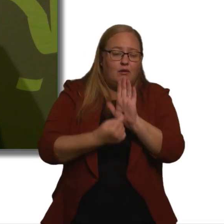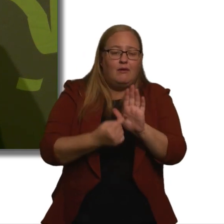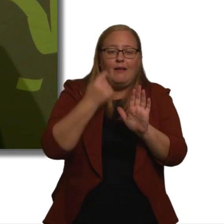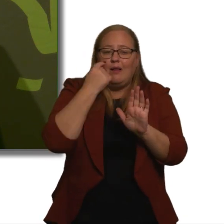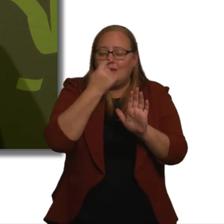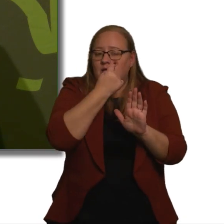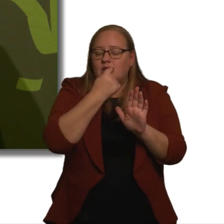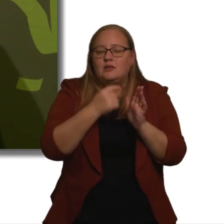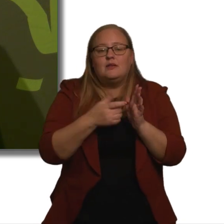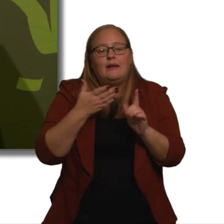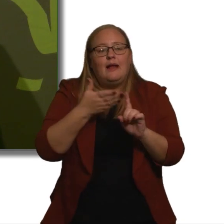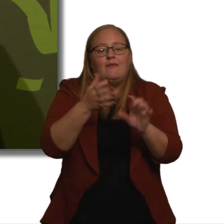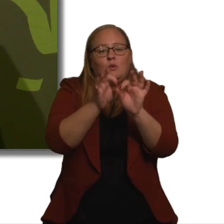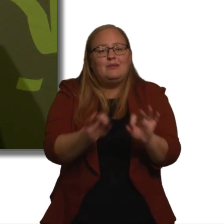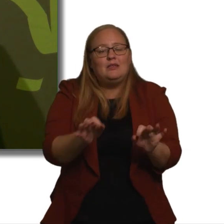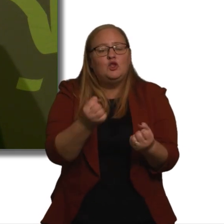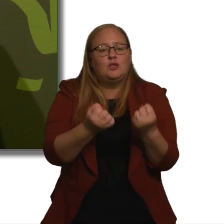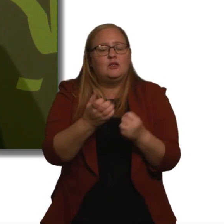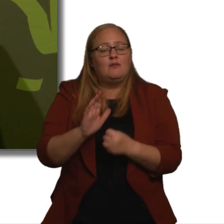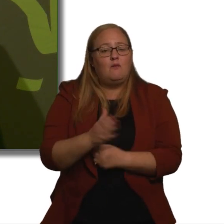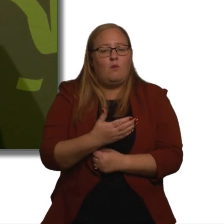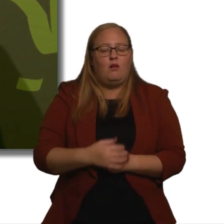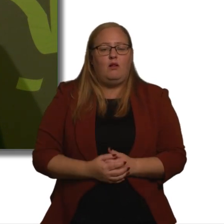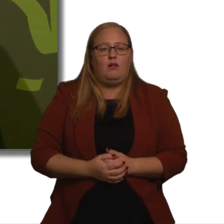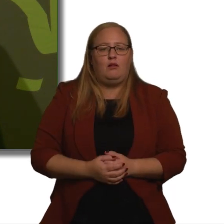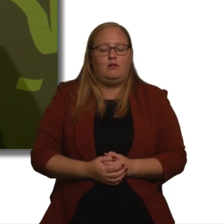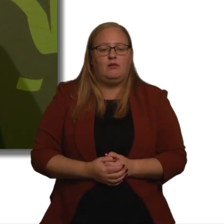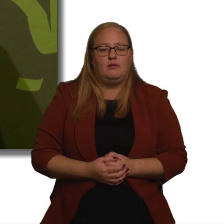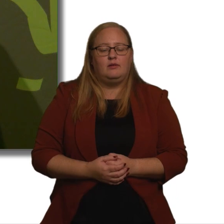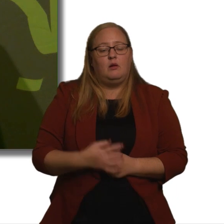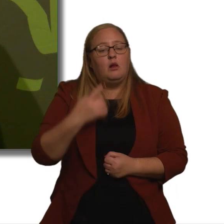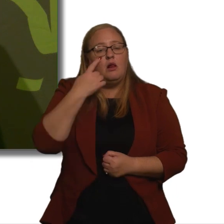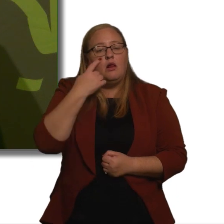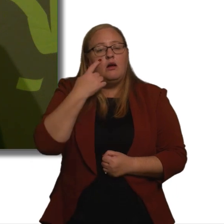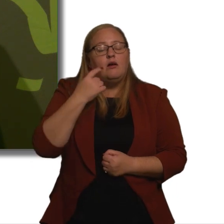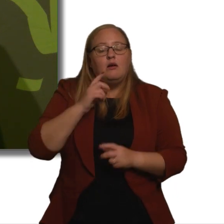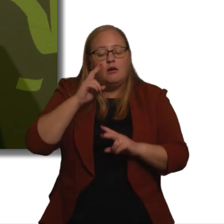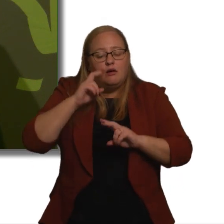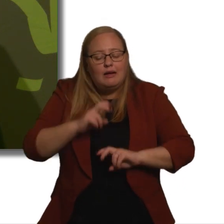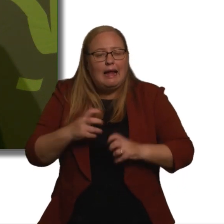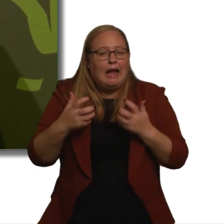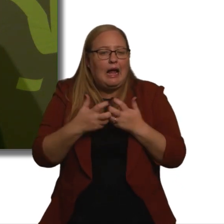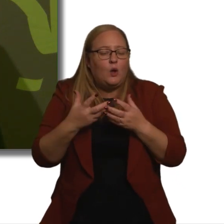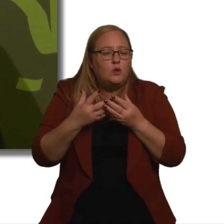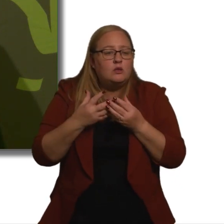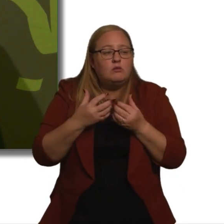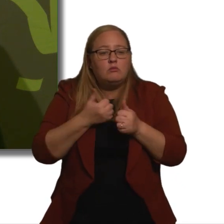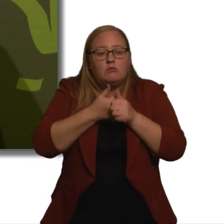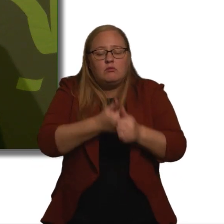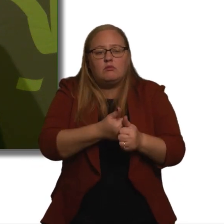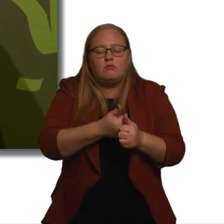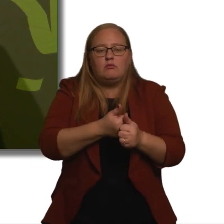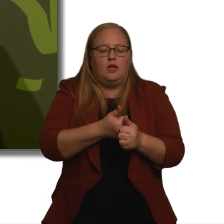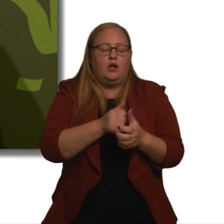all through cooperation. And together with other cooperatives, we're exploring ways in which we can support peace through